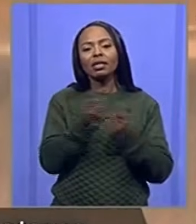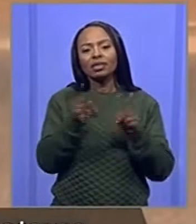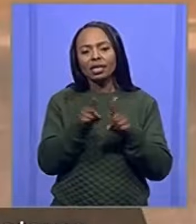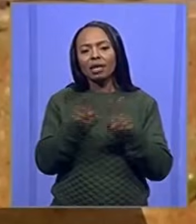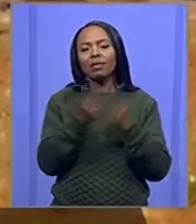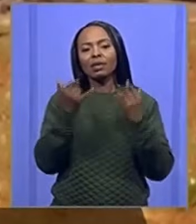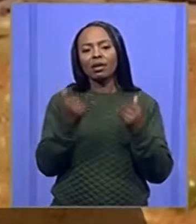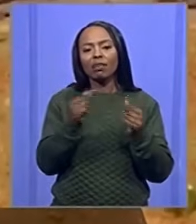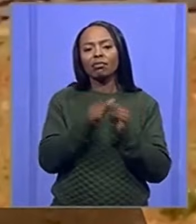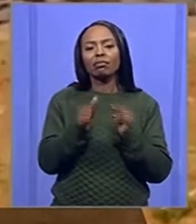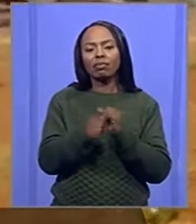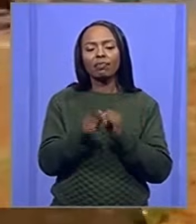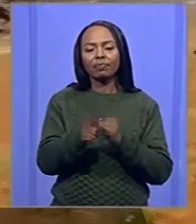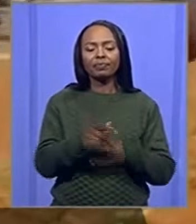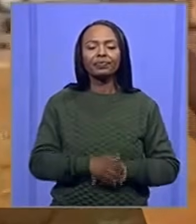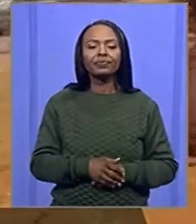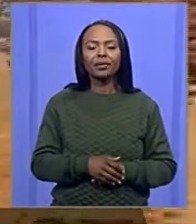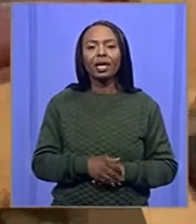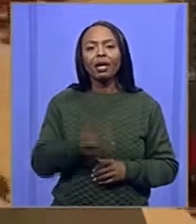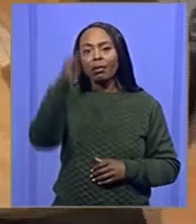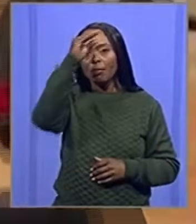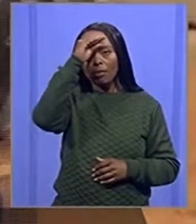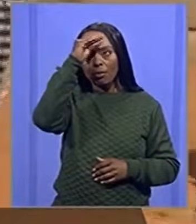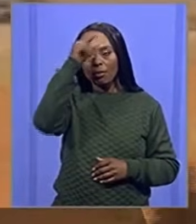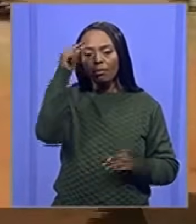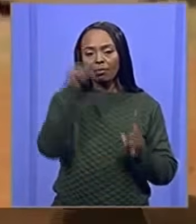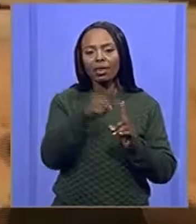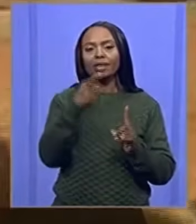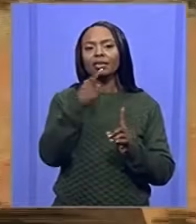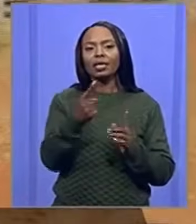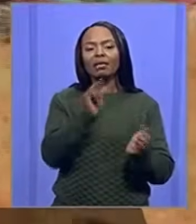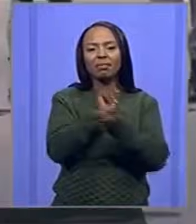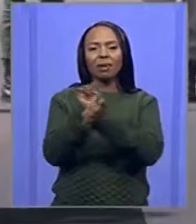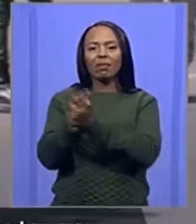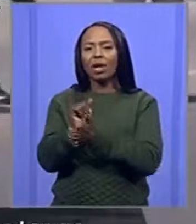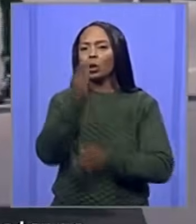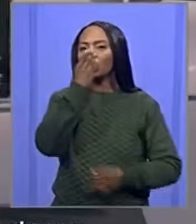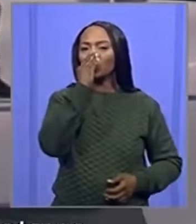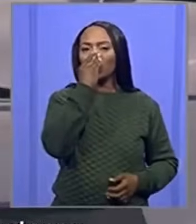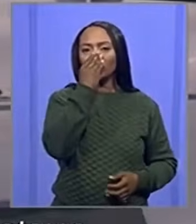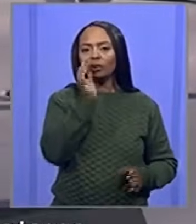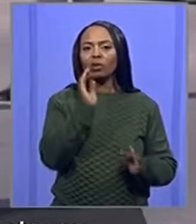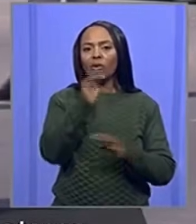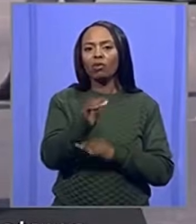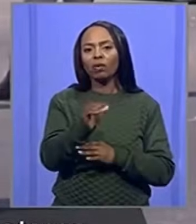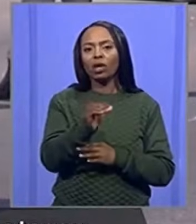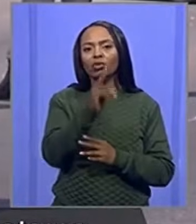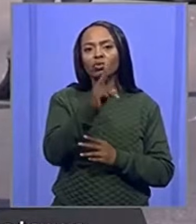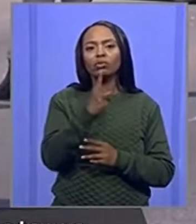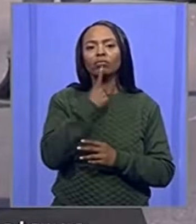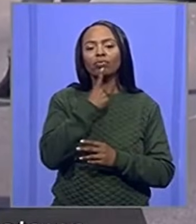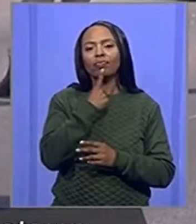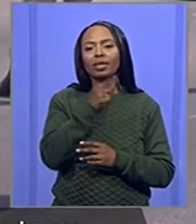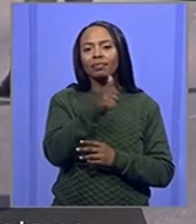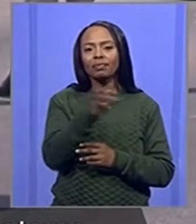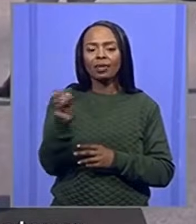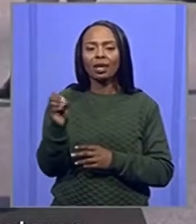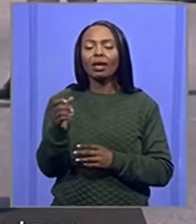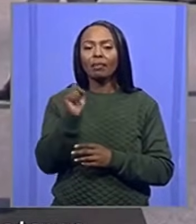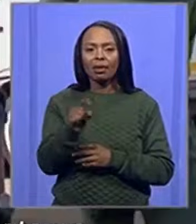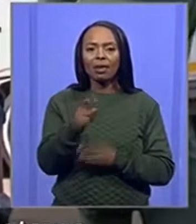gape. Cele o supile fa go tshwarwa ga disenyi di feta 2,206 go kgontshitswe